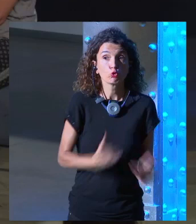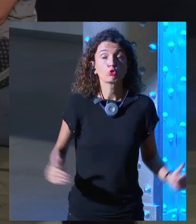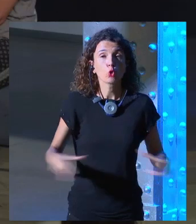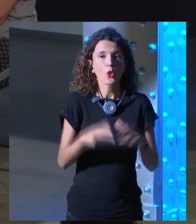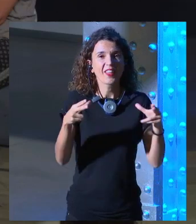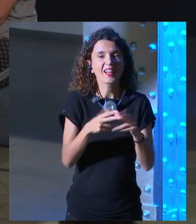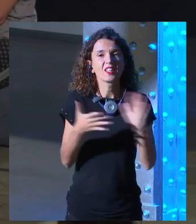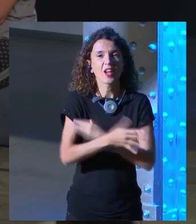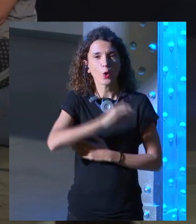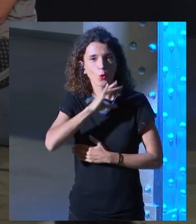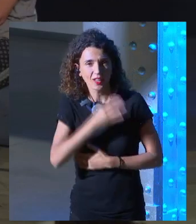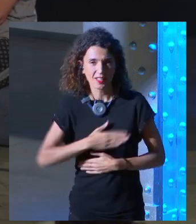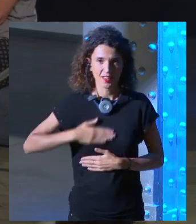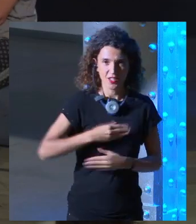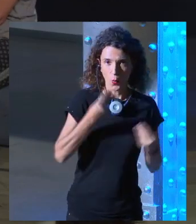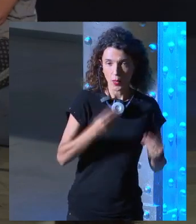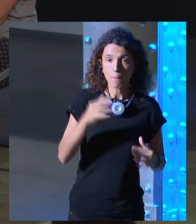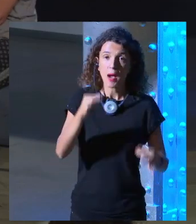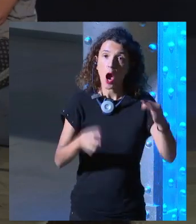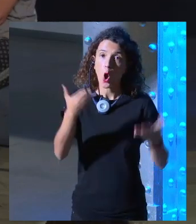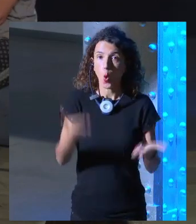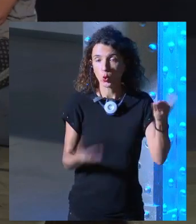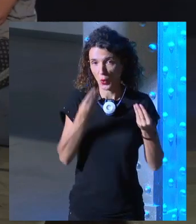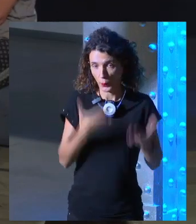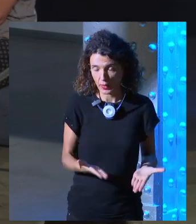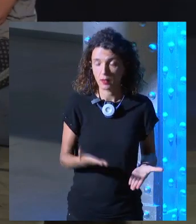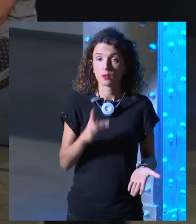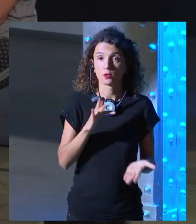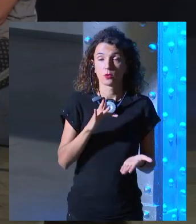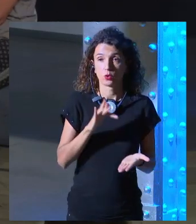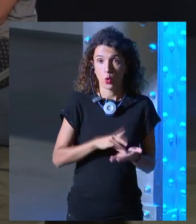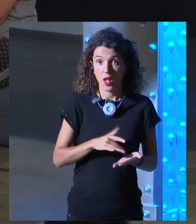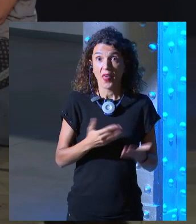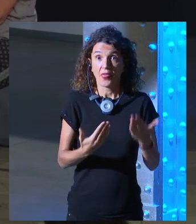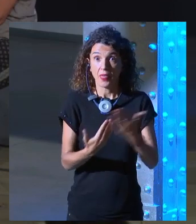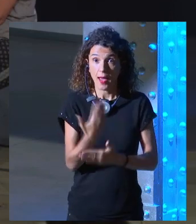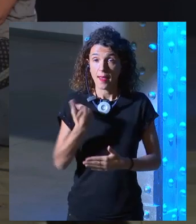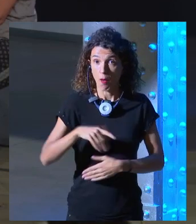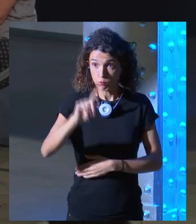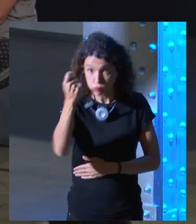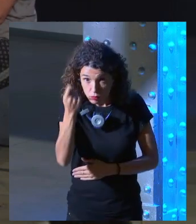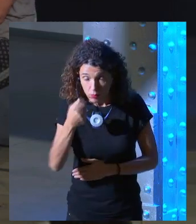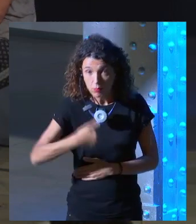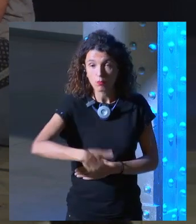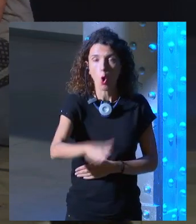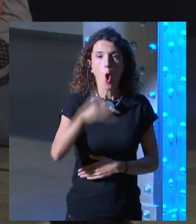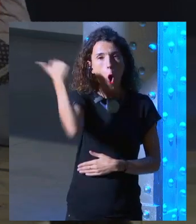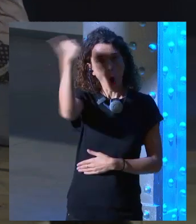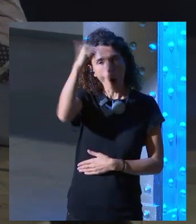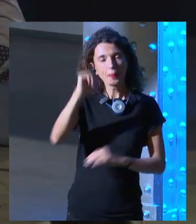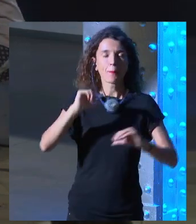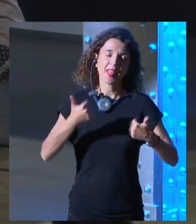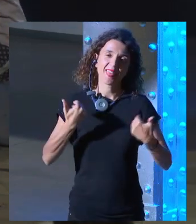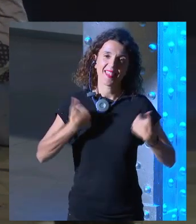is more just. And when that happy day comes, it may be that men start reading books by women. A happy